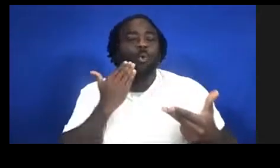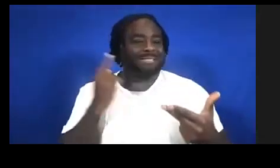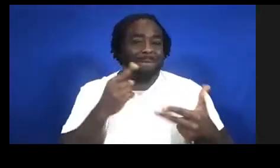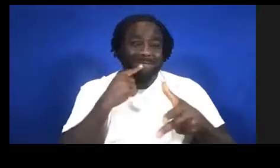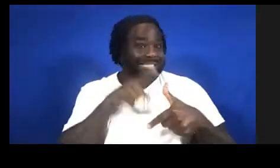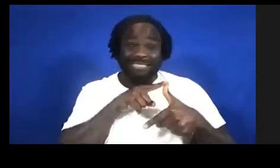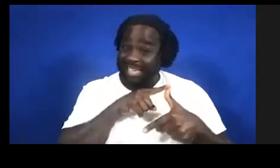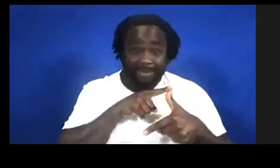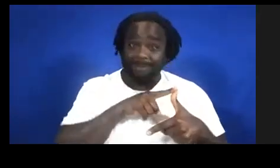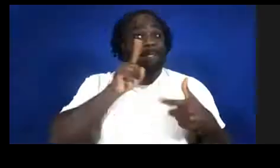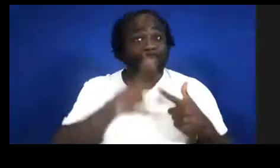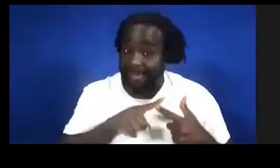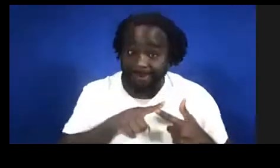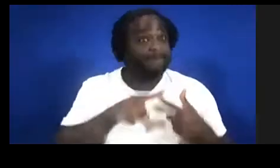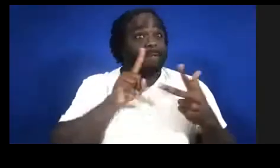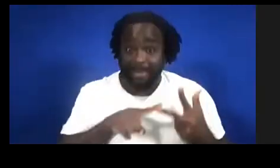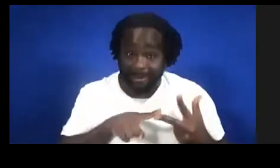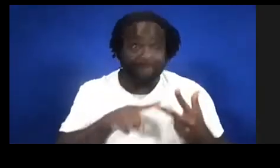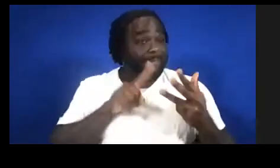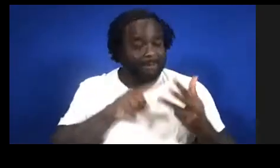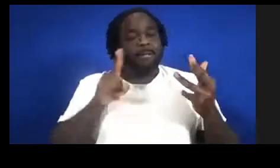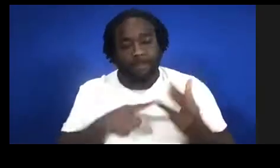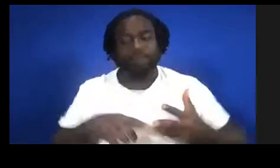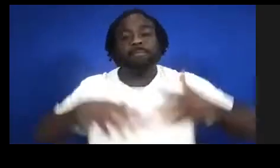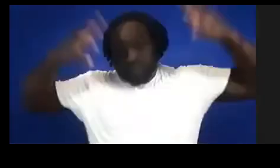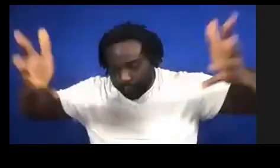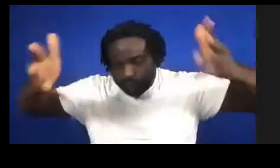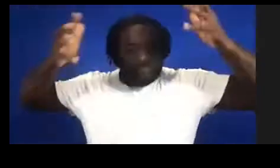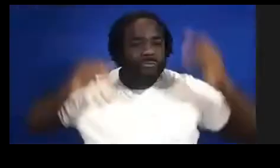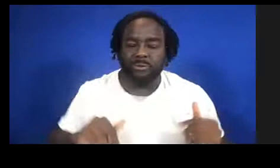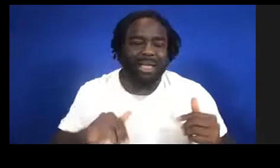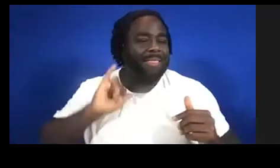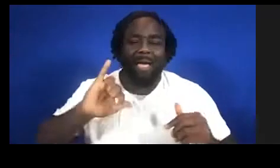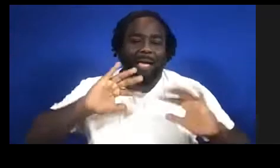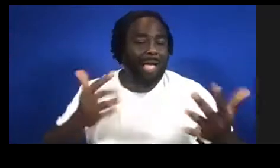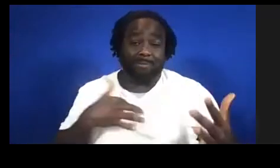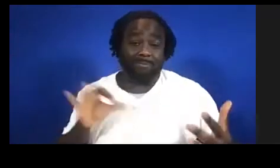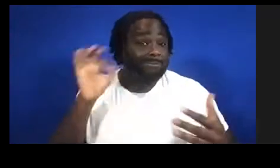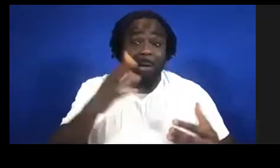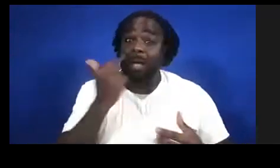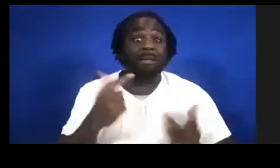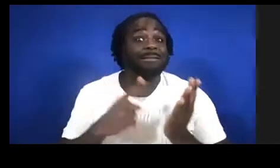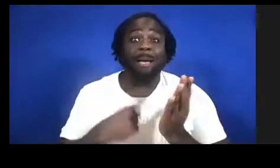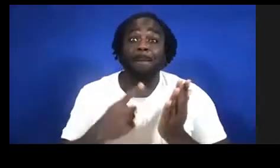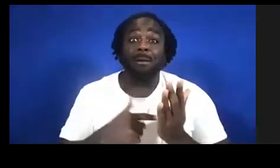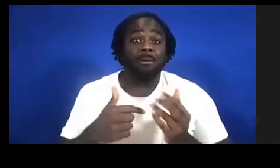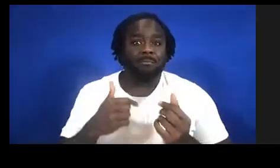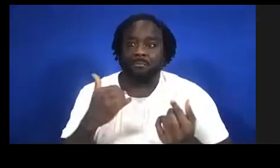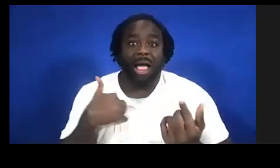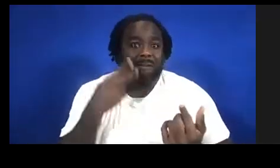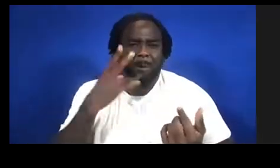right? So he's on my list too. If I can't get one, I got a backup. If I can't get the backup, I got another